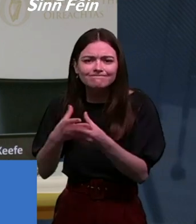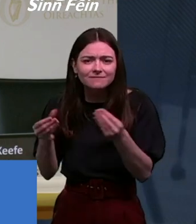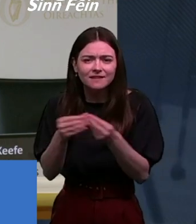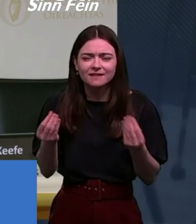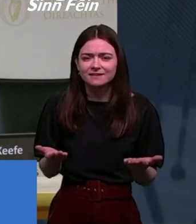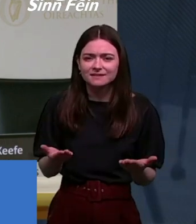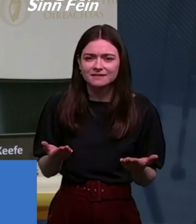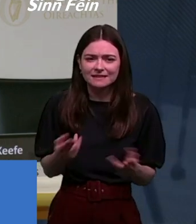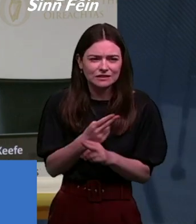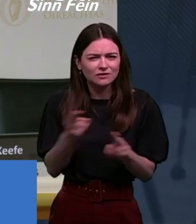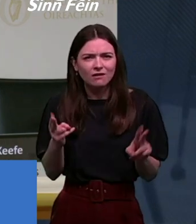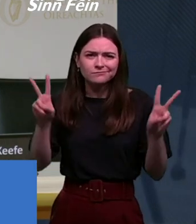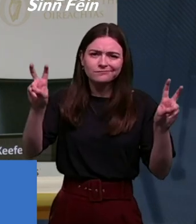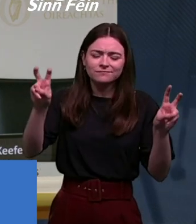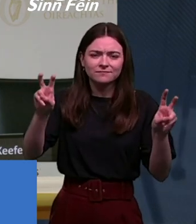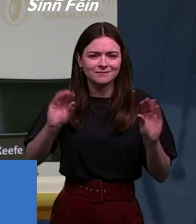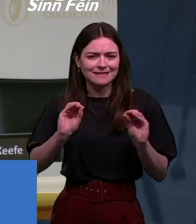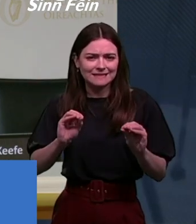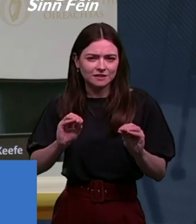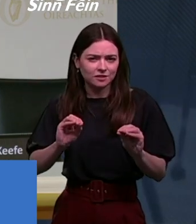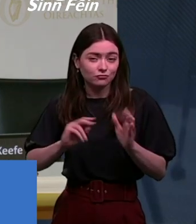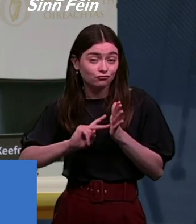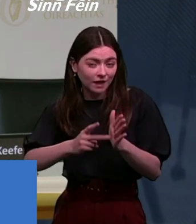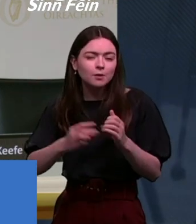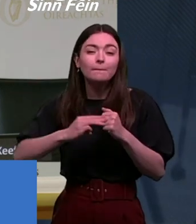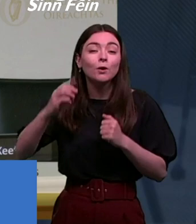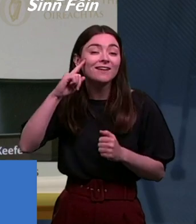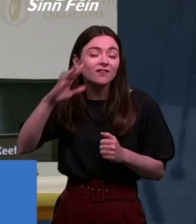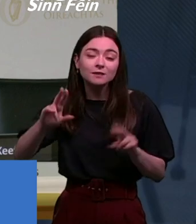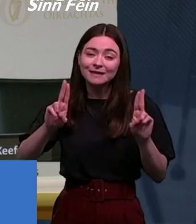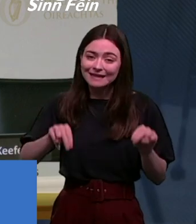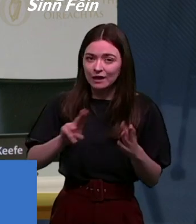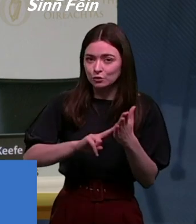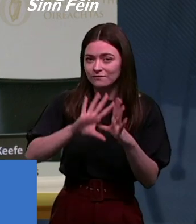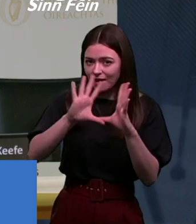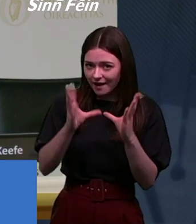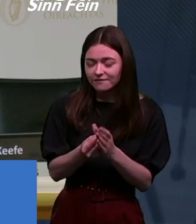it's not a teaching strategy, it's a philosophy, and it can be applied in everything.